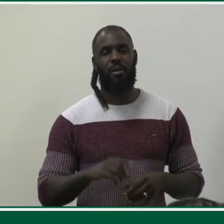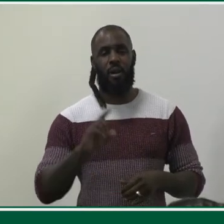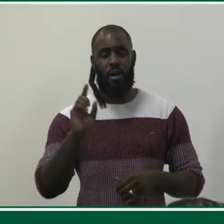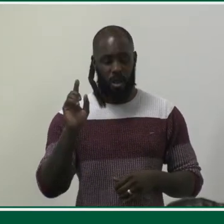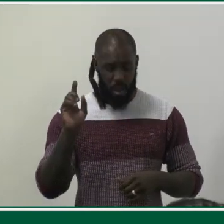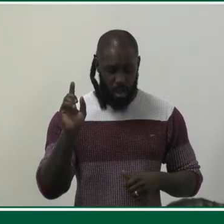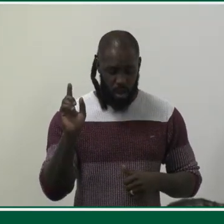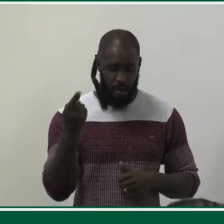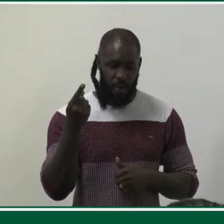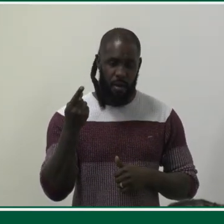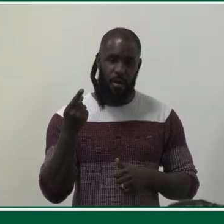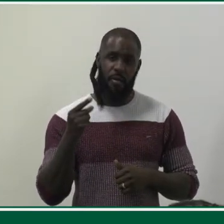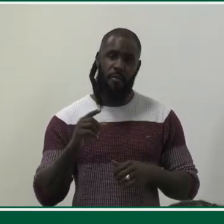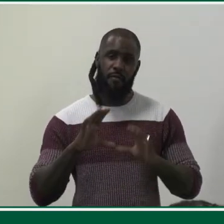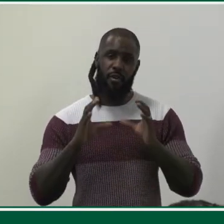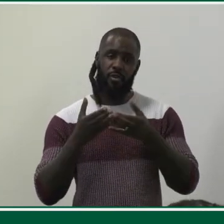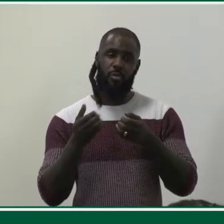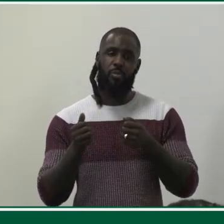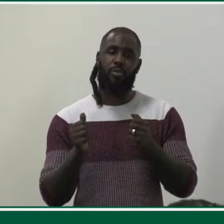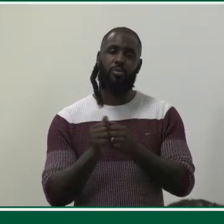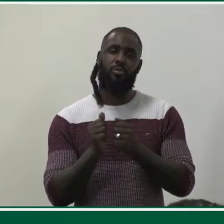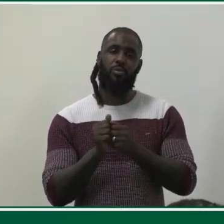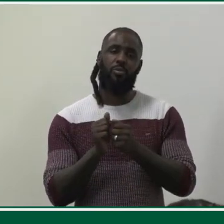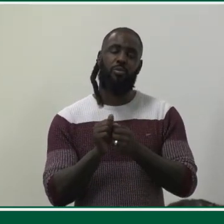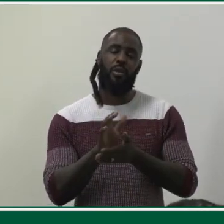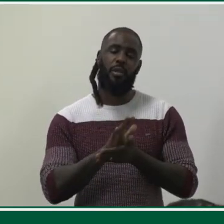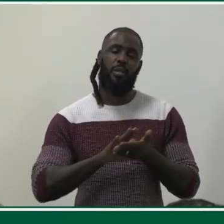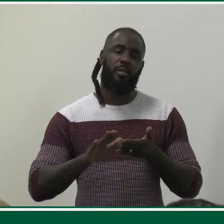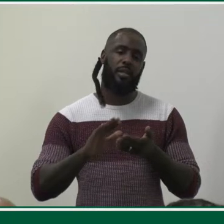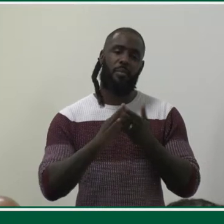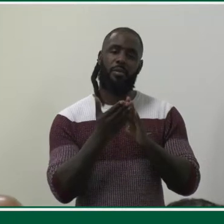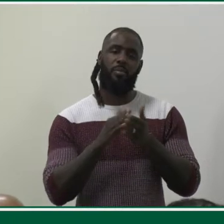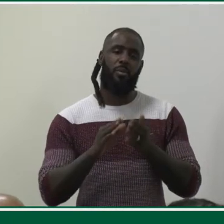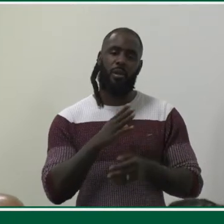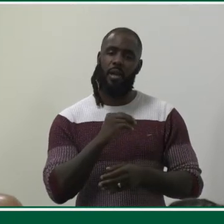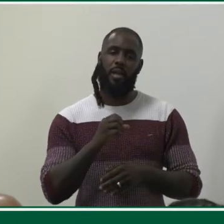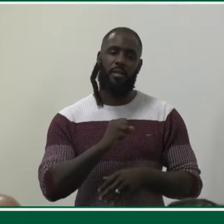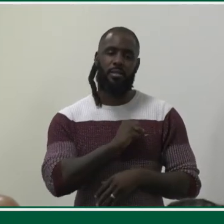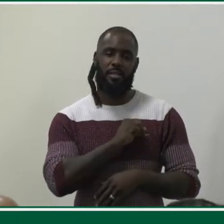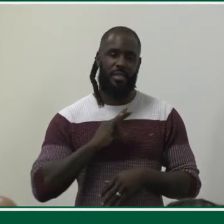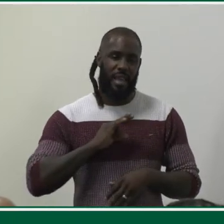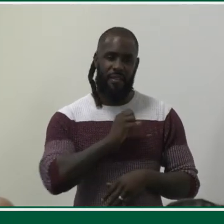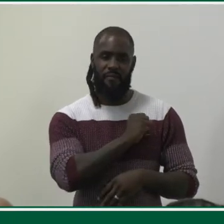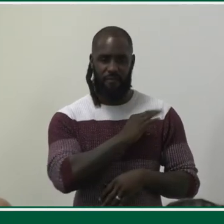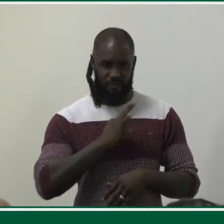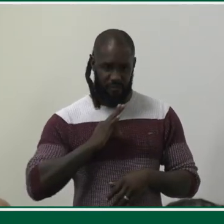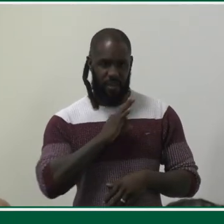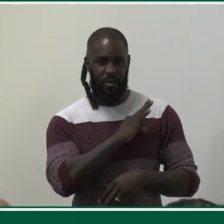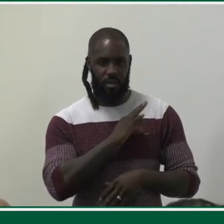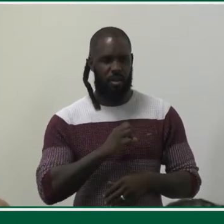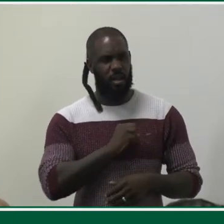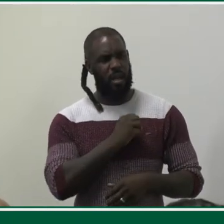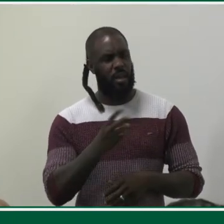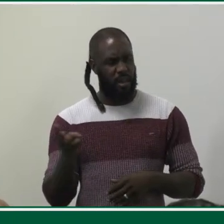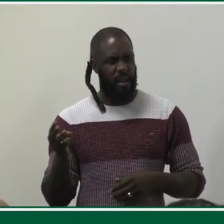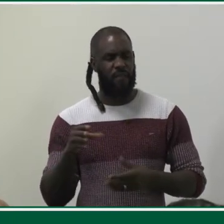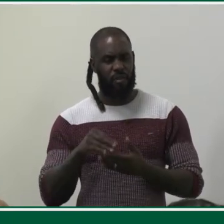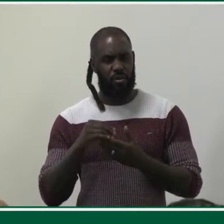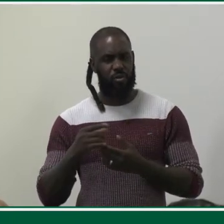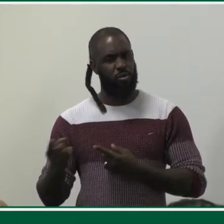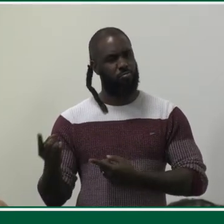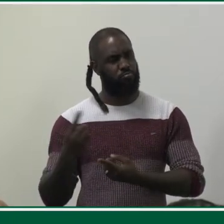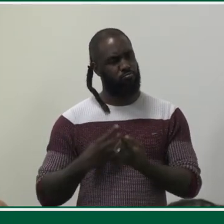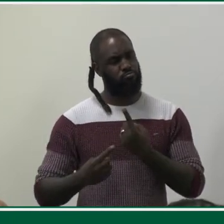briefing session was with the Sac State campus community, with our staff and faculty. And there happened to be a few students that attended that session as